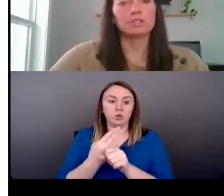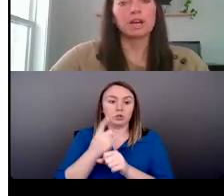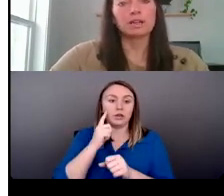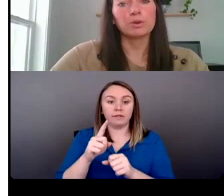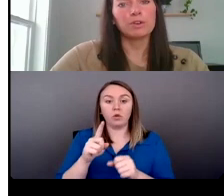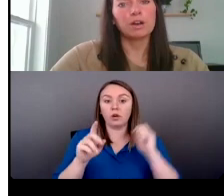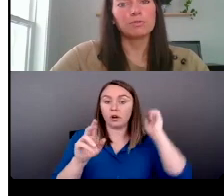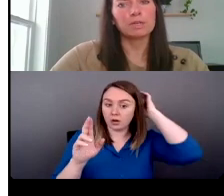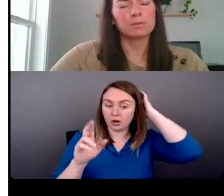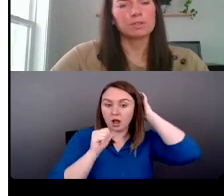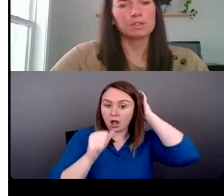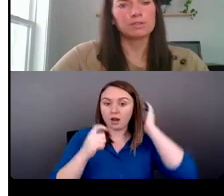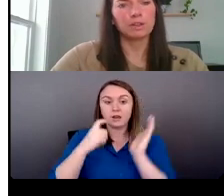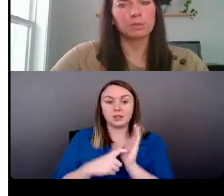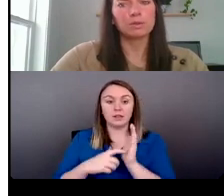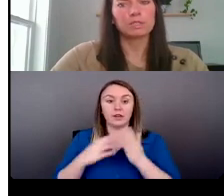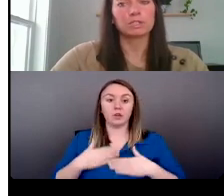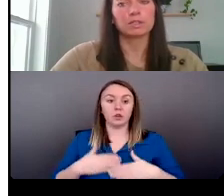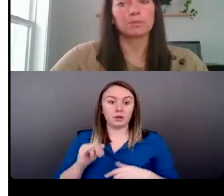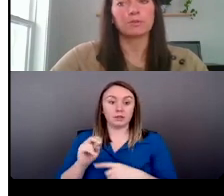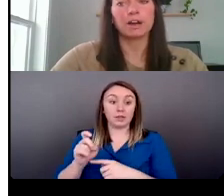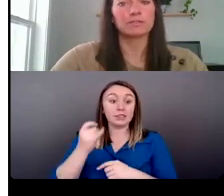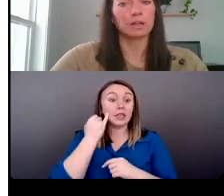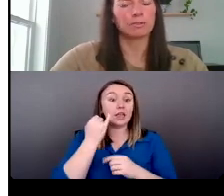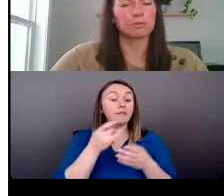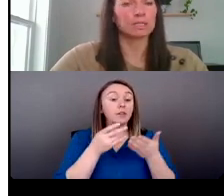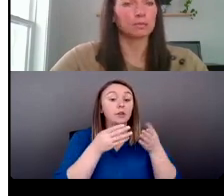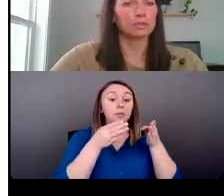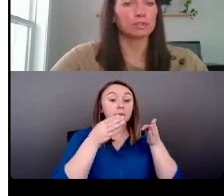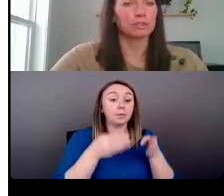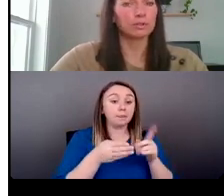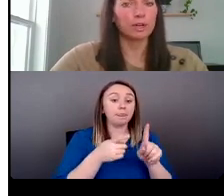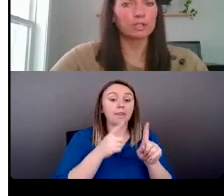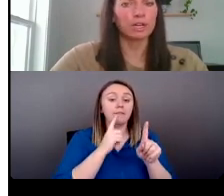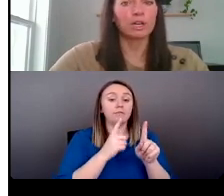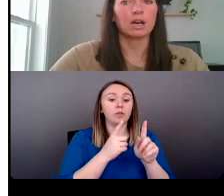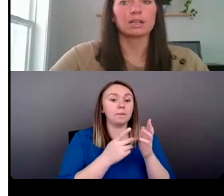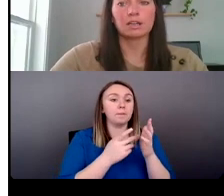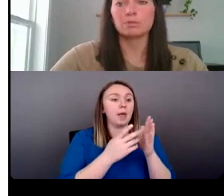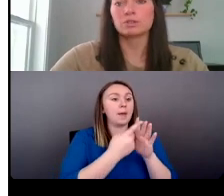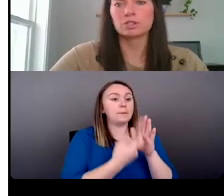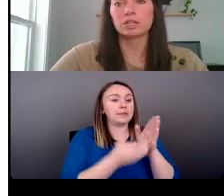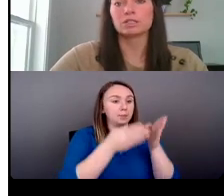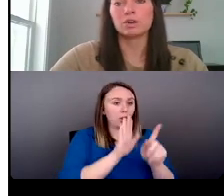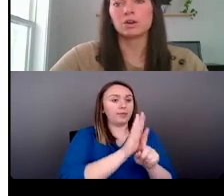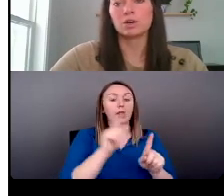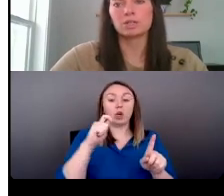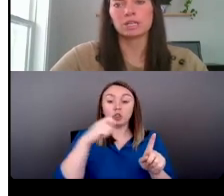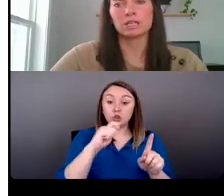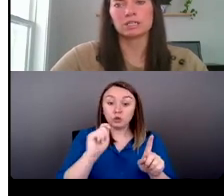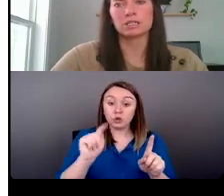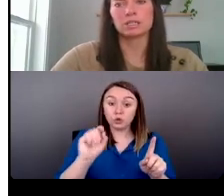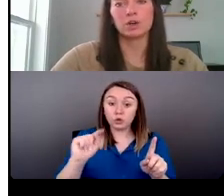If a direct profile for a missing person is available, such as the profile developed from a missing person's toothbrush, it can be searched against all